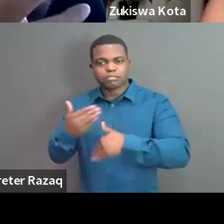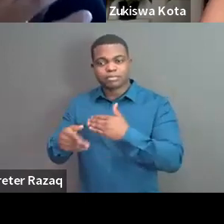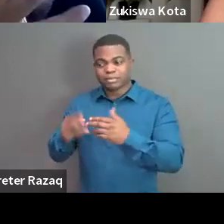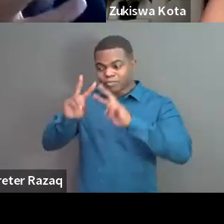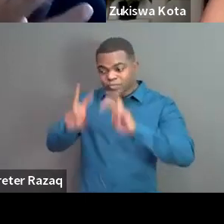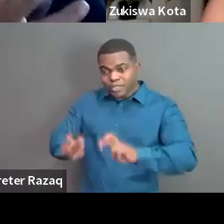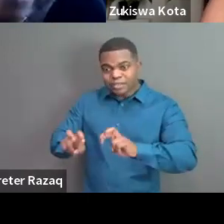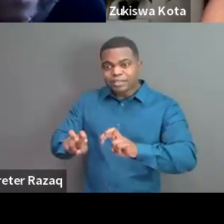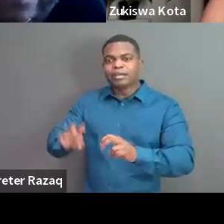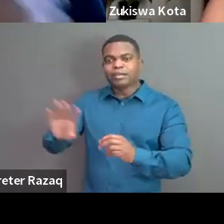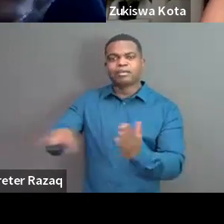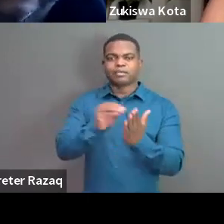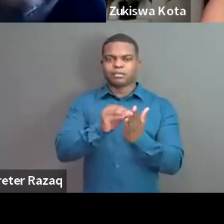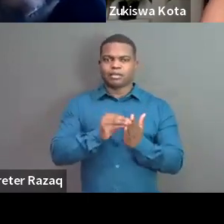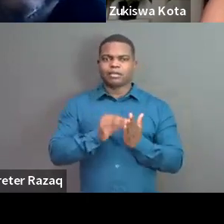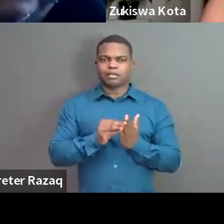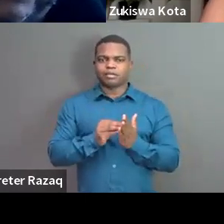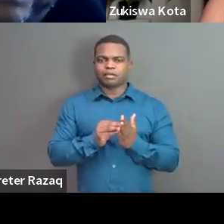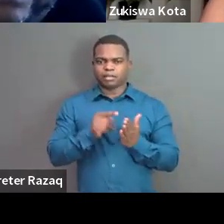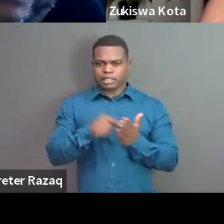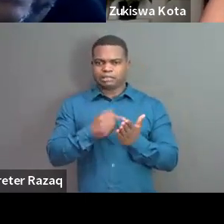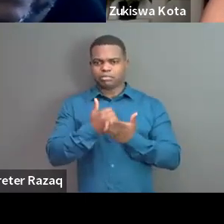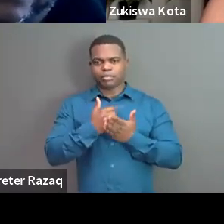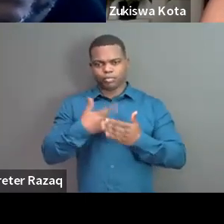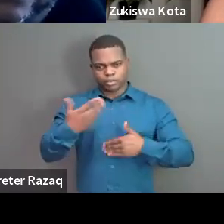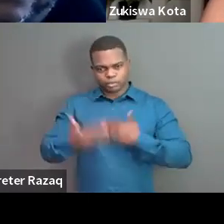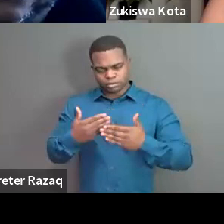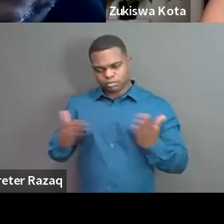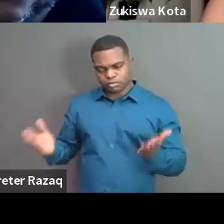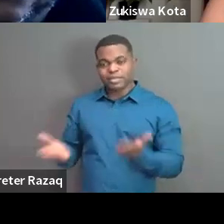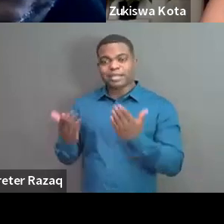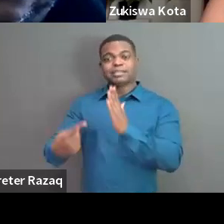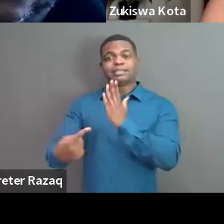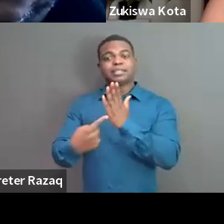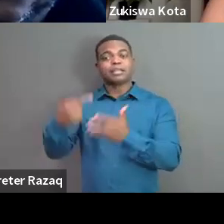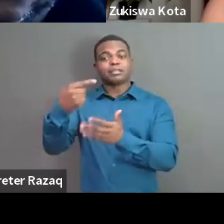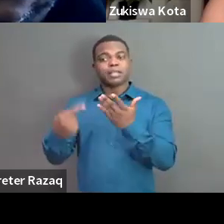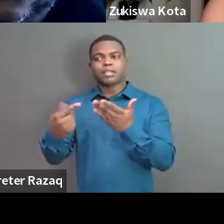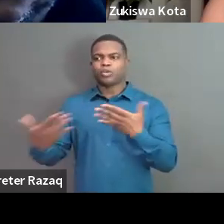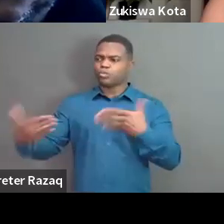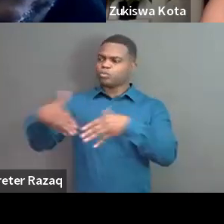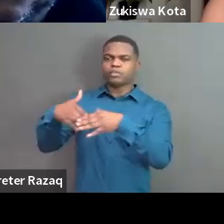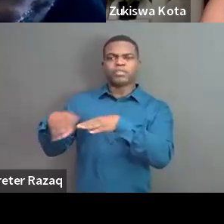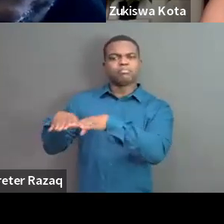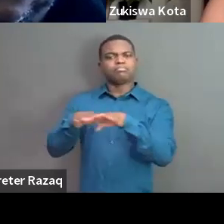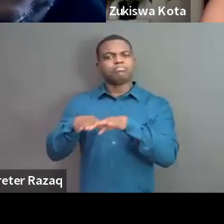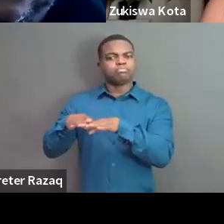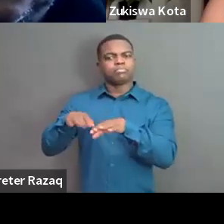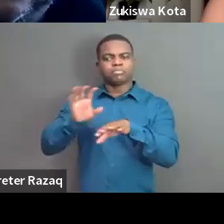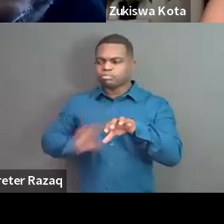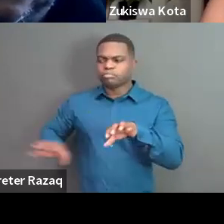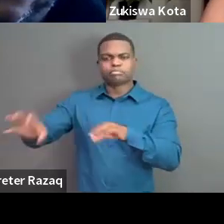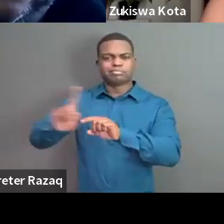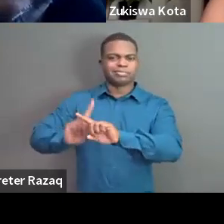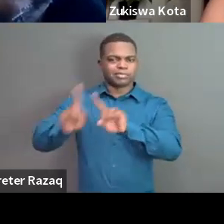of women and young girls, but also for youth, because a lot of the people that spend their time